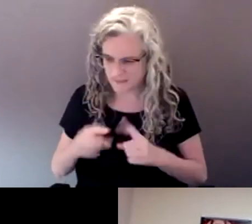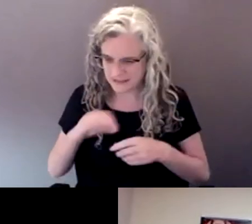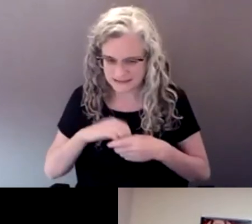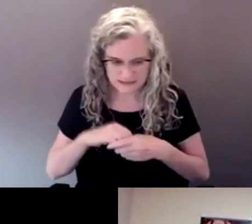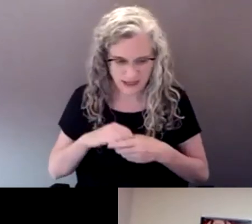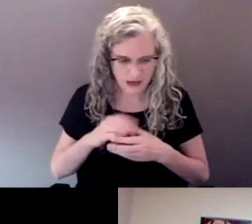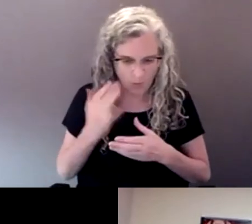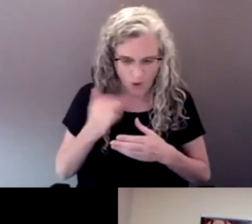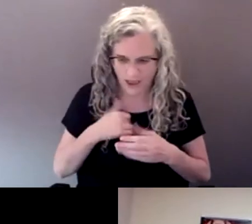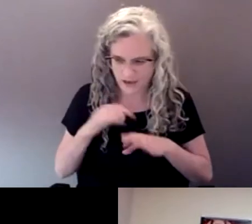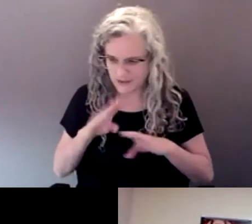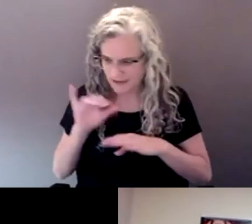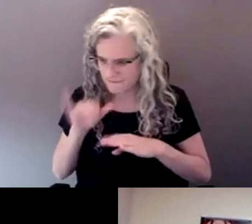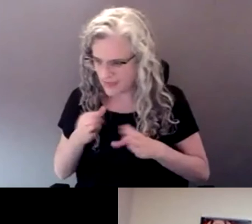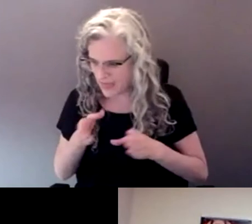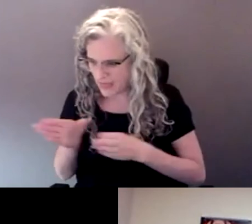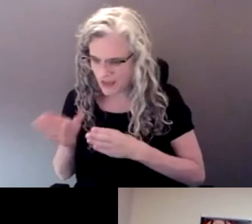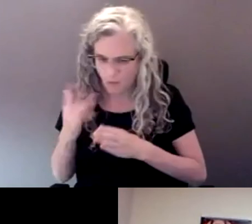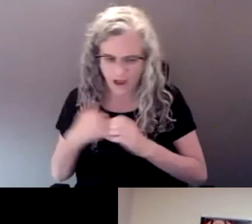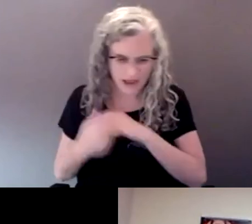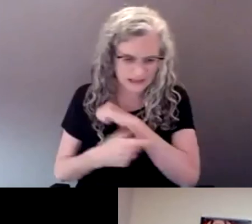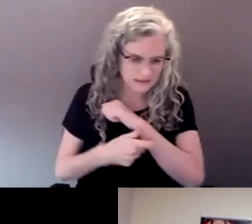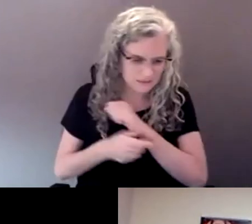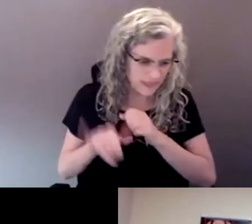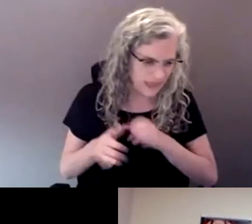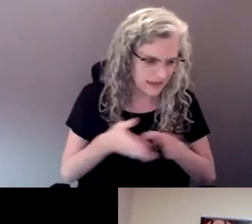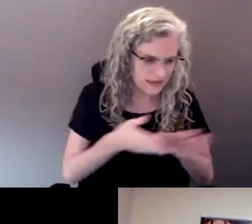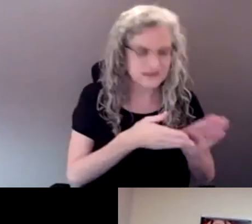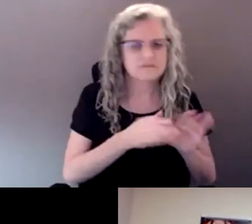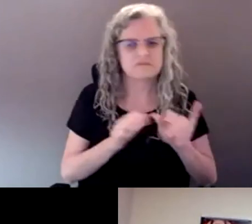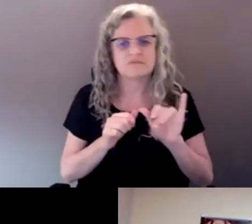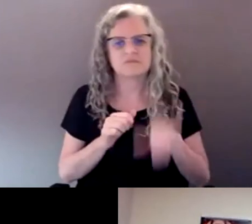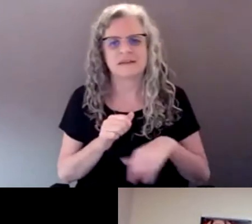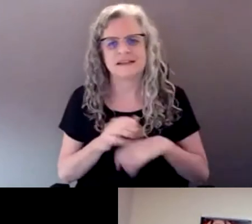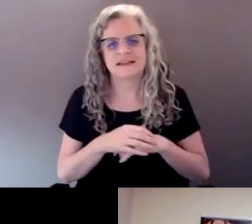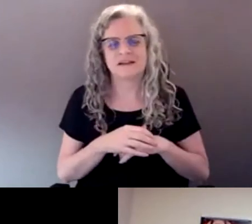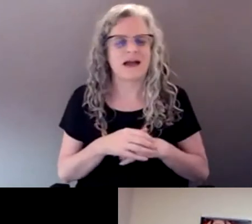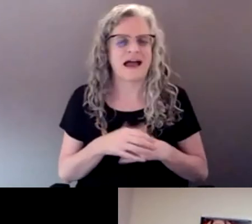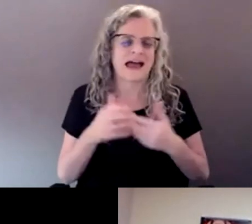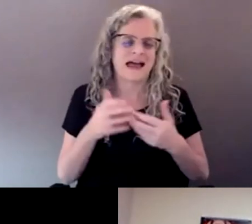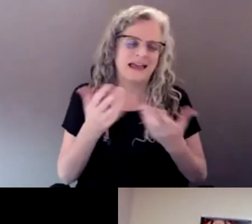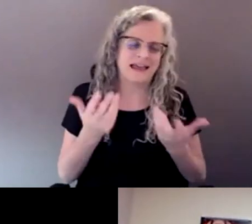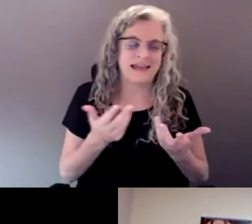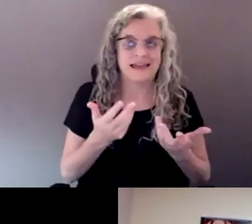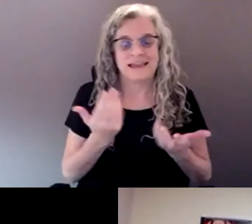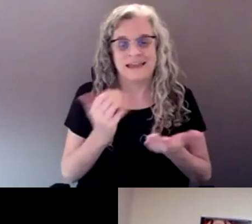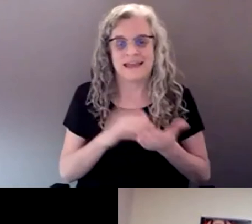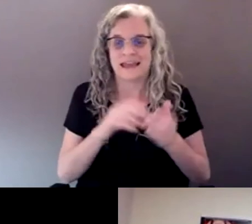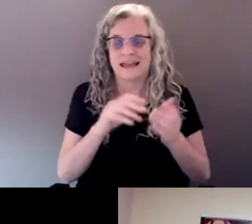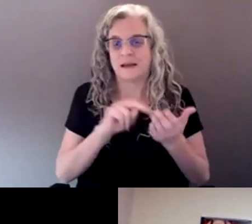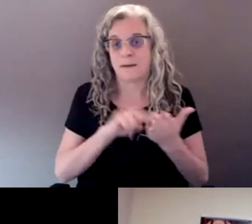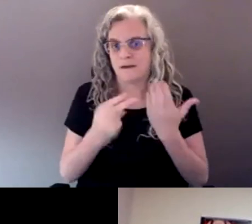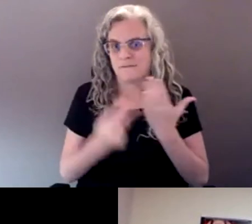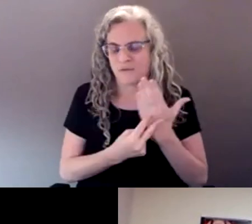act in certain ways. I think, I don't want to push this parallel too hard, but as a metaphor, that